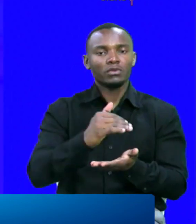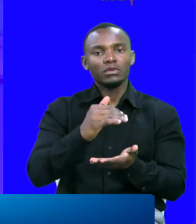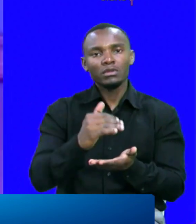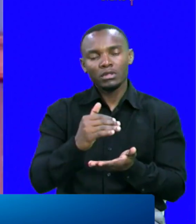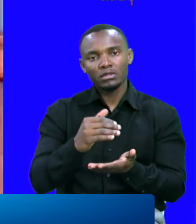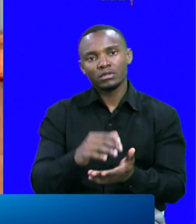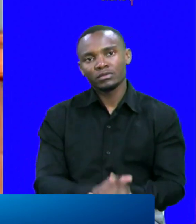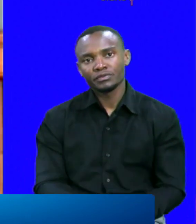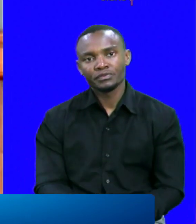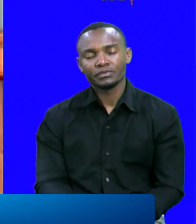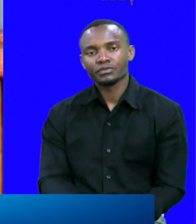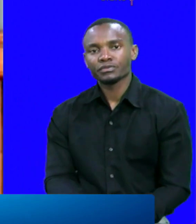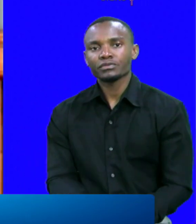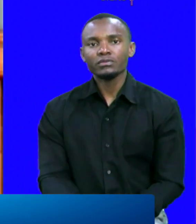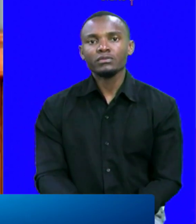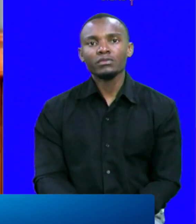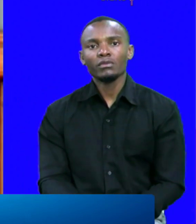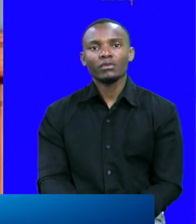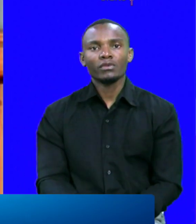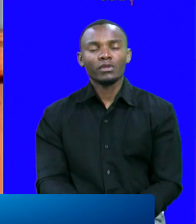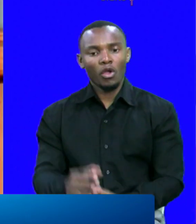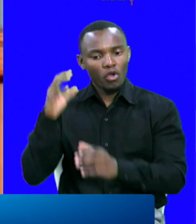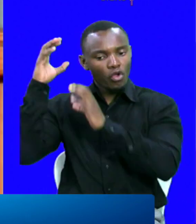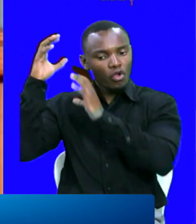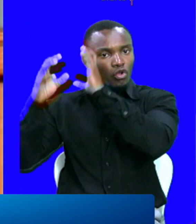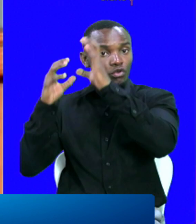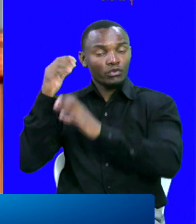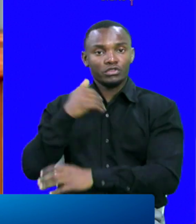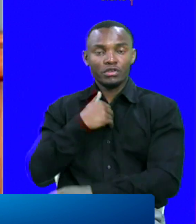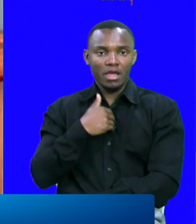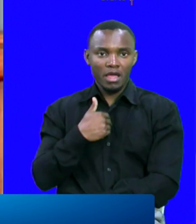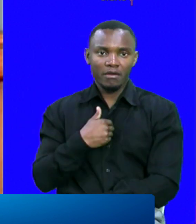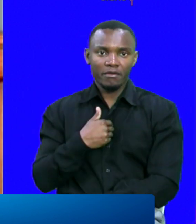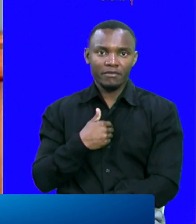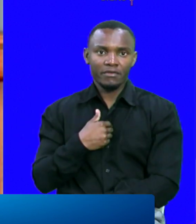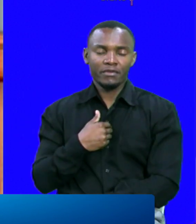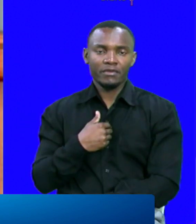source for commodity from across the world to alleviate the current situation.